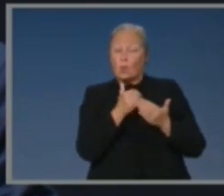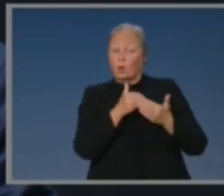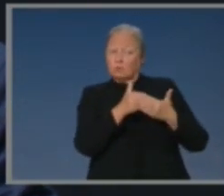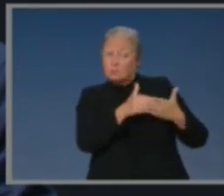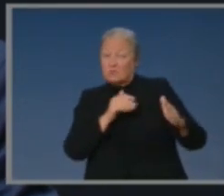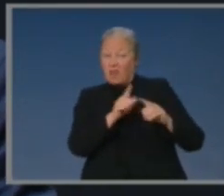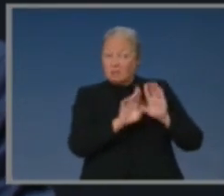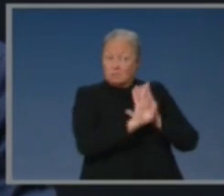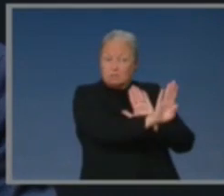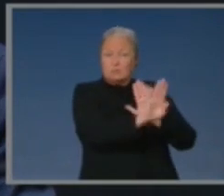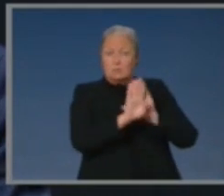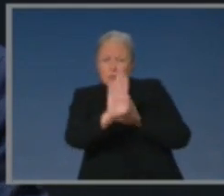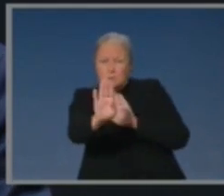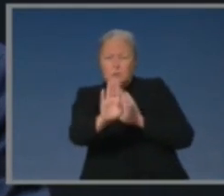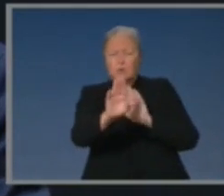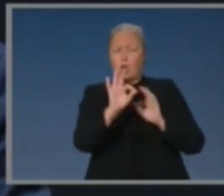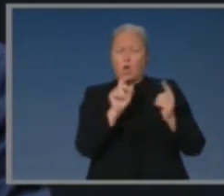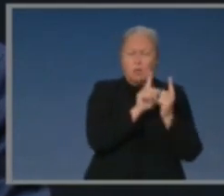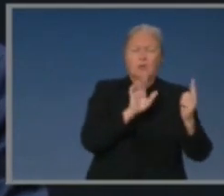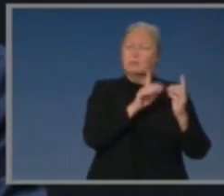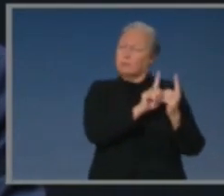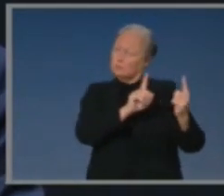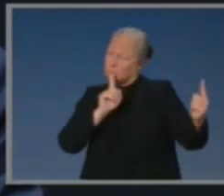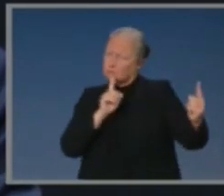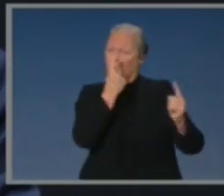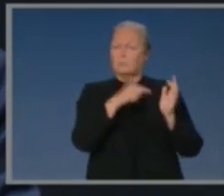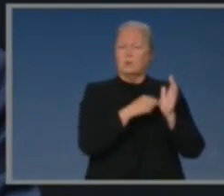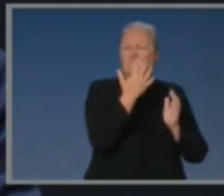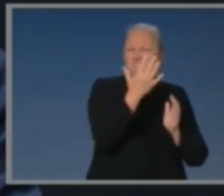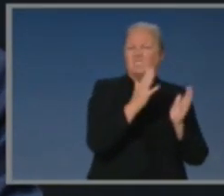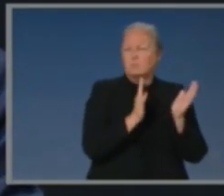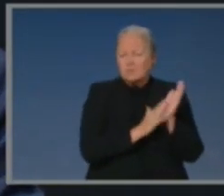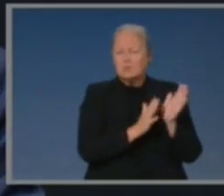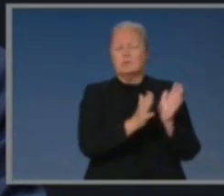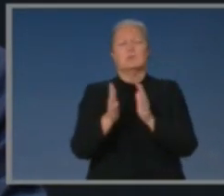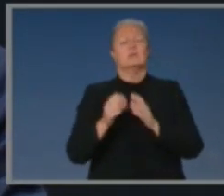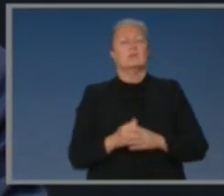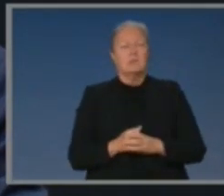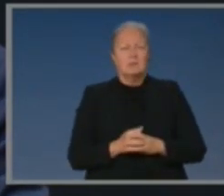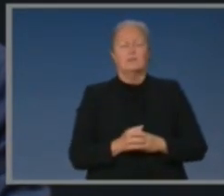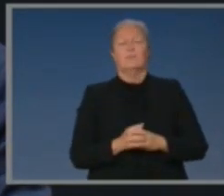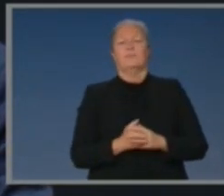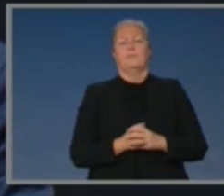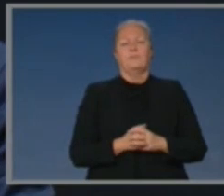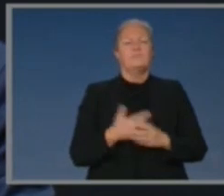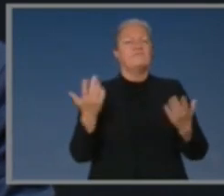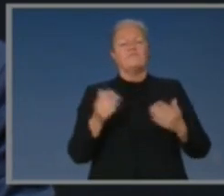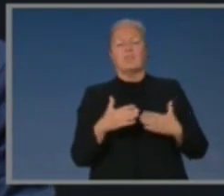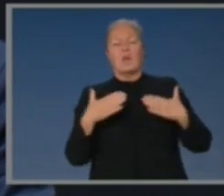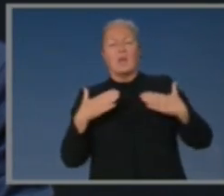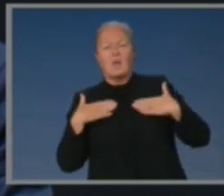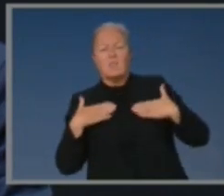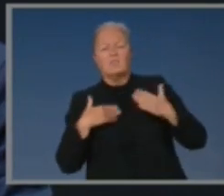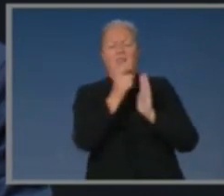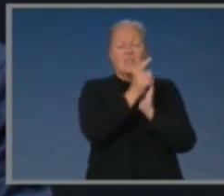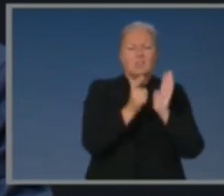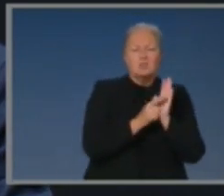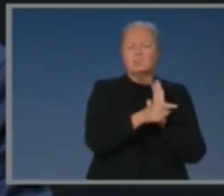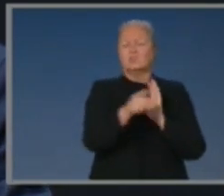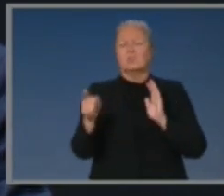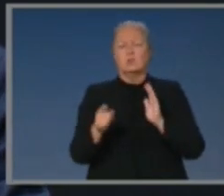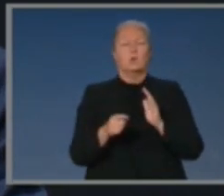determined through National Cabinet, but which emanate from state legislation, either emergency legislation or health legislation, personal protective